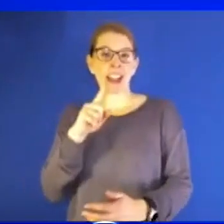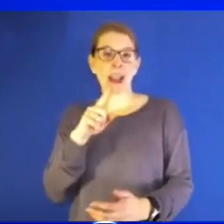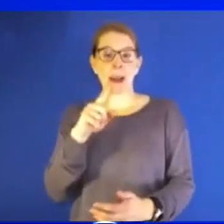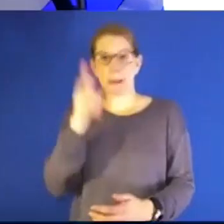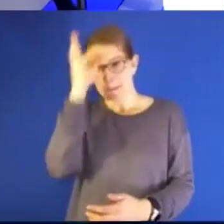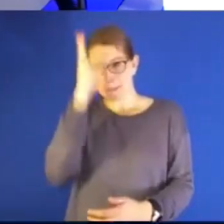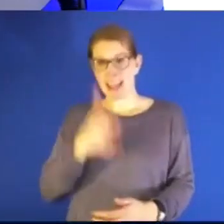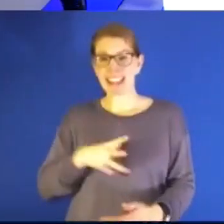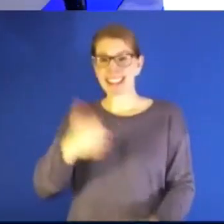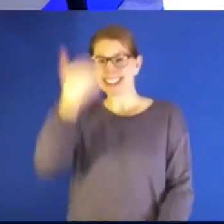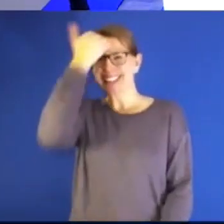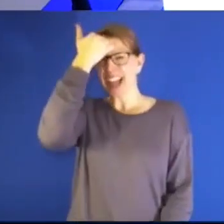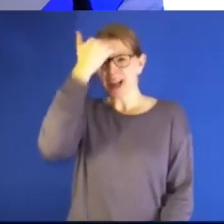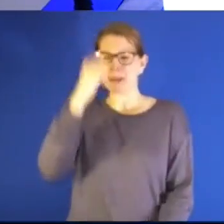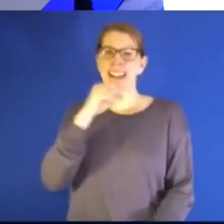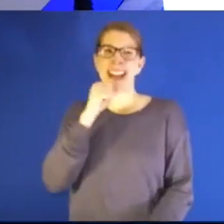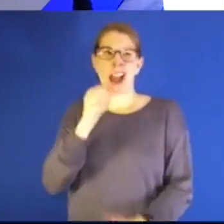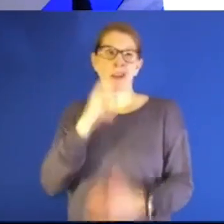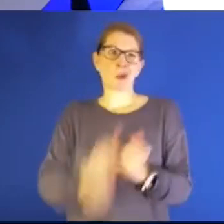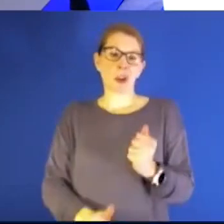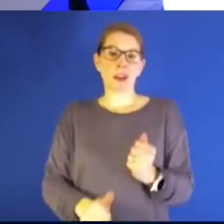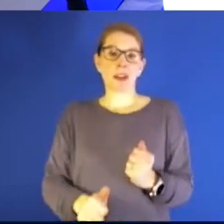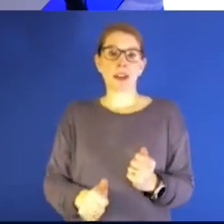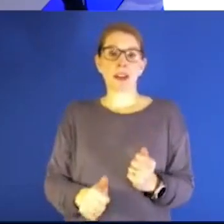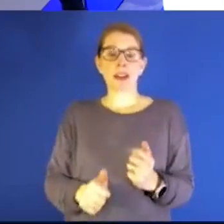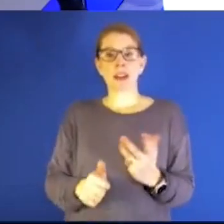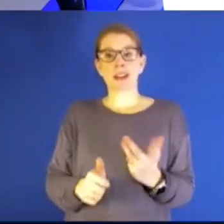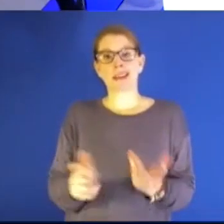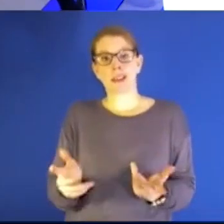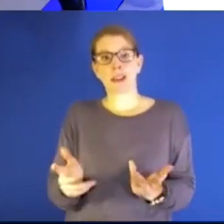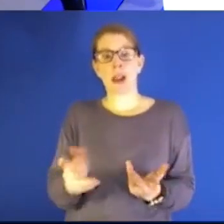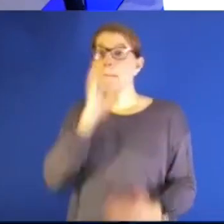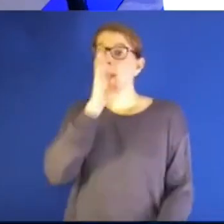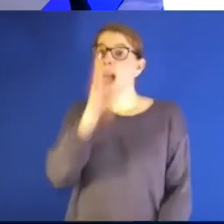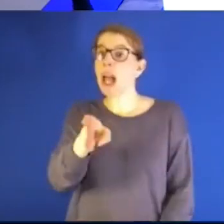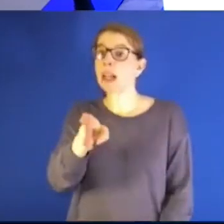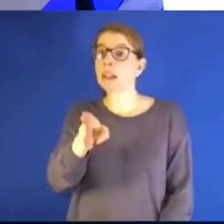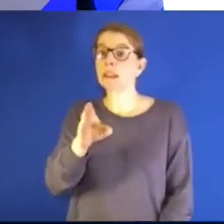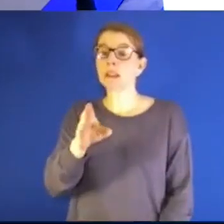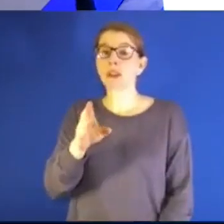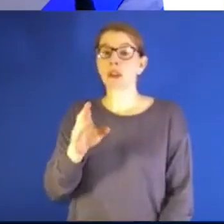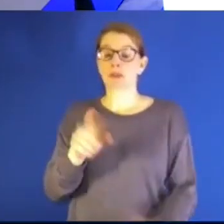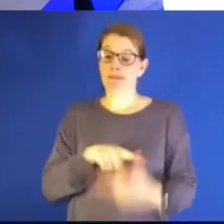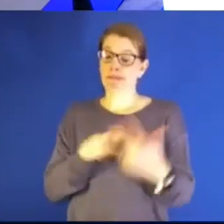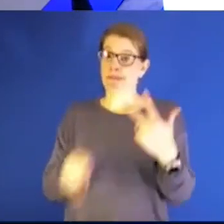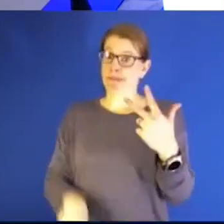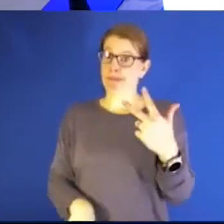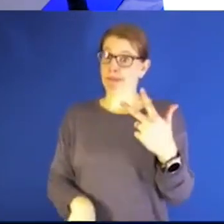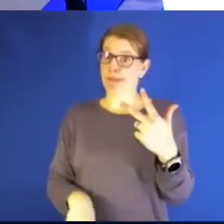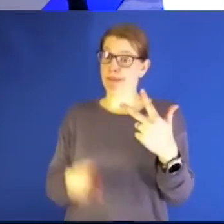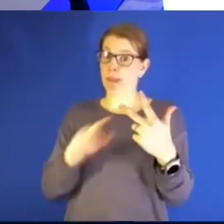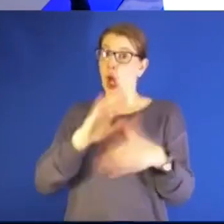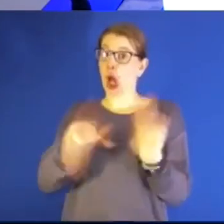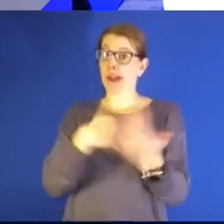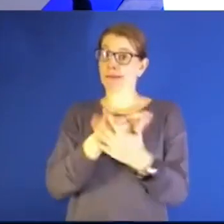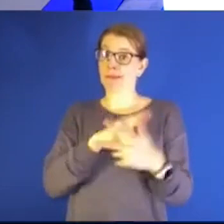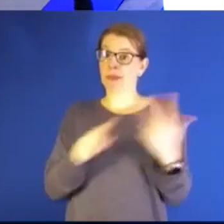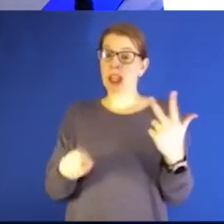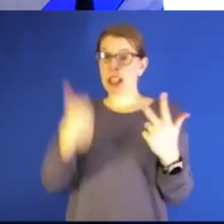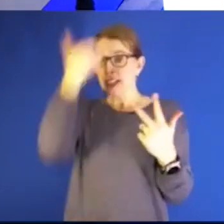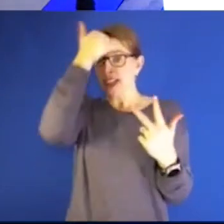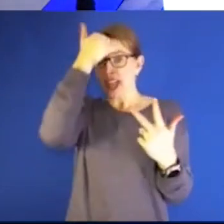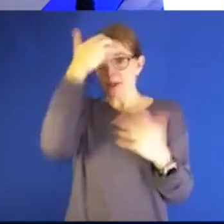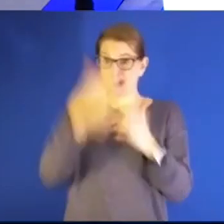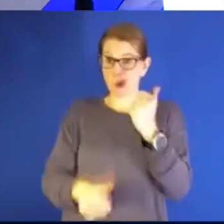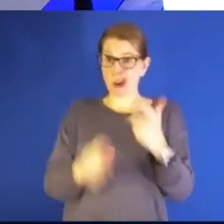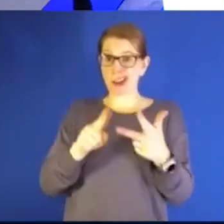mean cruel, but dumb and maybe Maybe It could be- emotionally blunt too. they Right. could be all three. They could be all Obtuse. three. All of that. Dumb, cruel, All of and, the and- above. dumb, Okay.